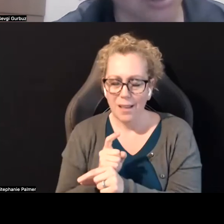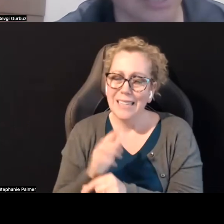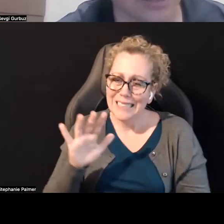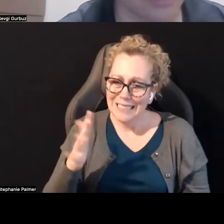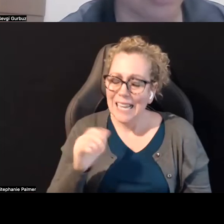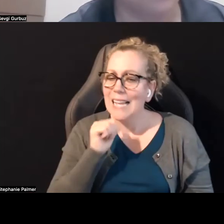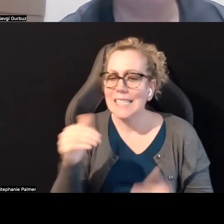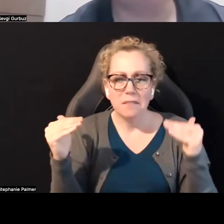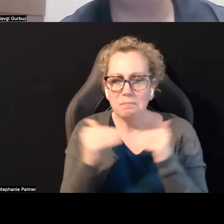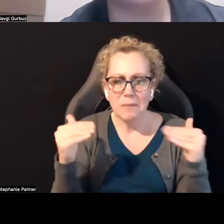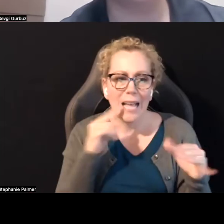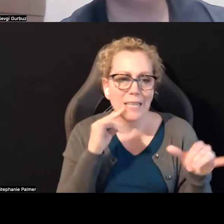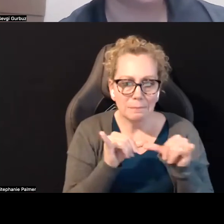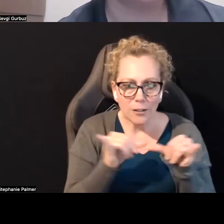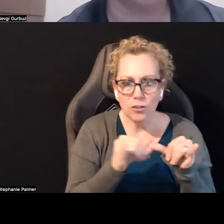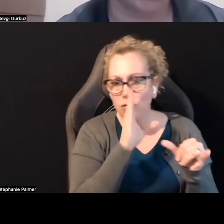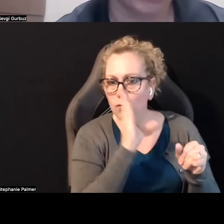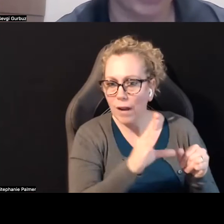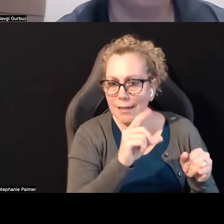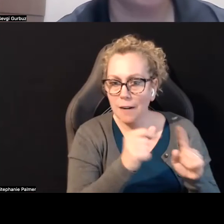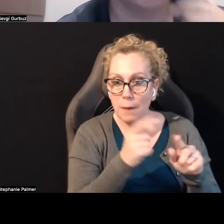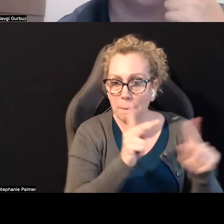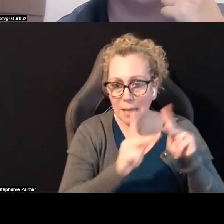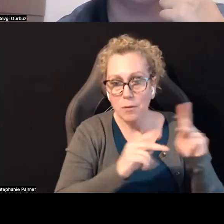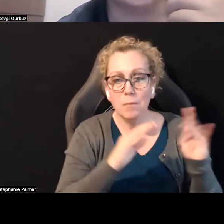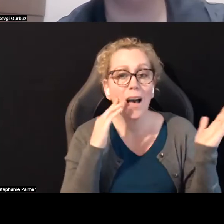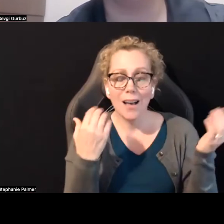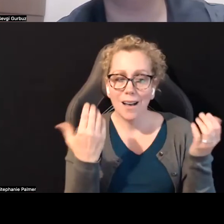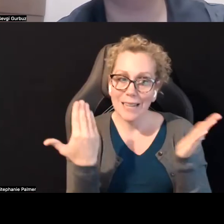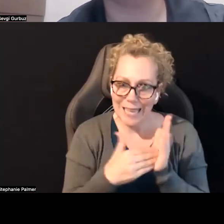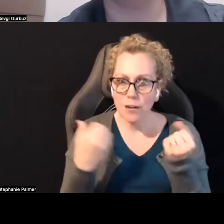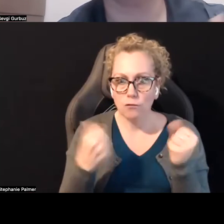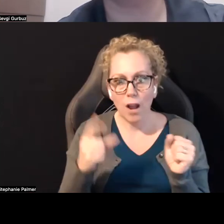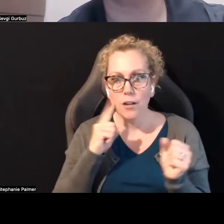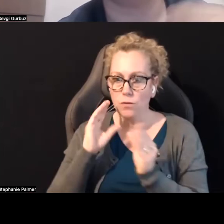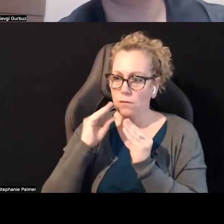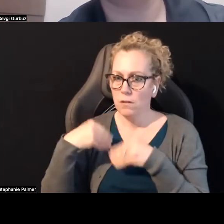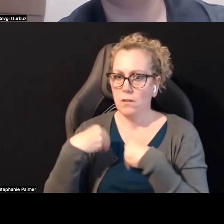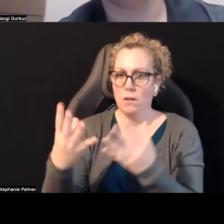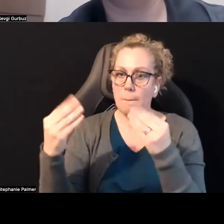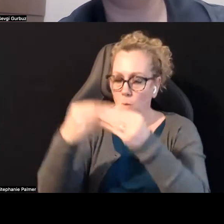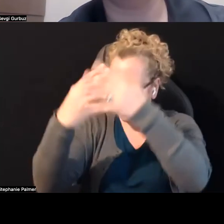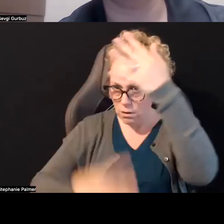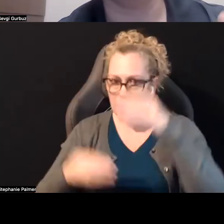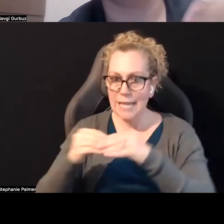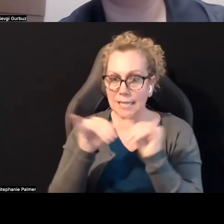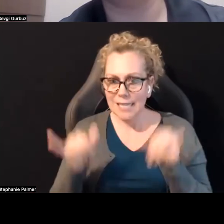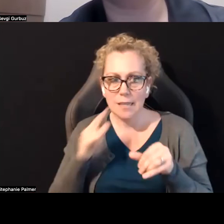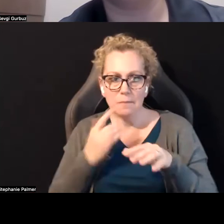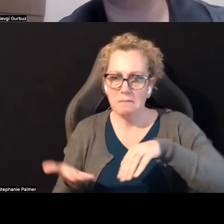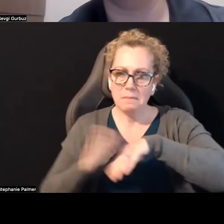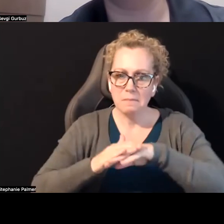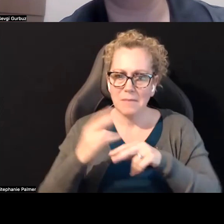having measured data, but we're trying to close the gap. Your accuracy now goes up tremendously by